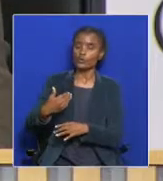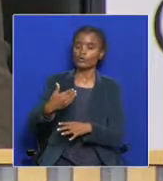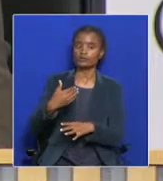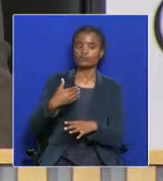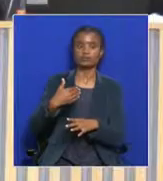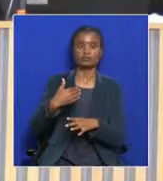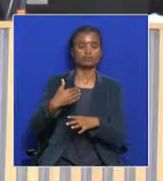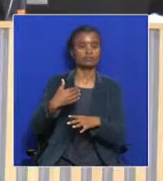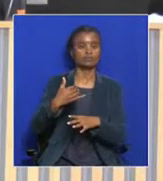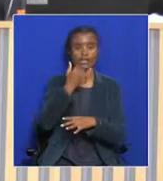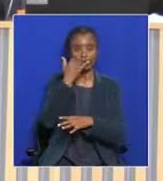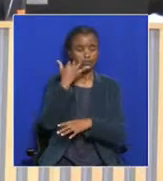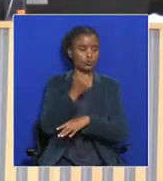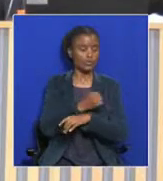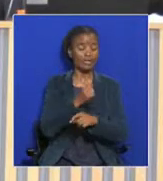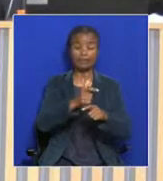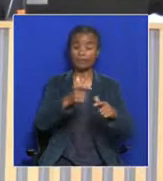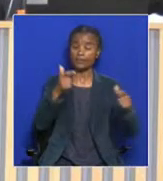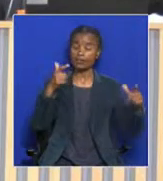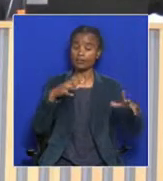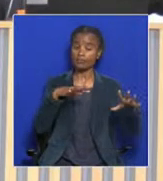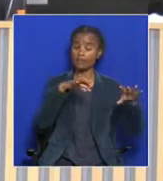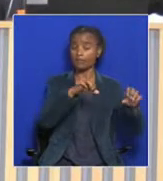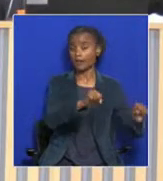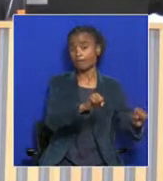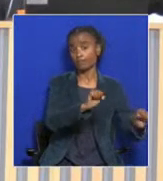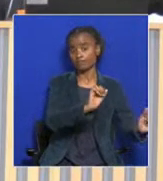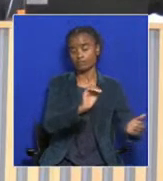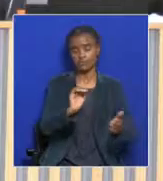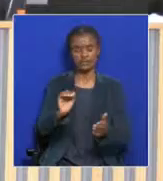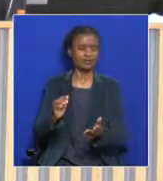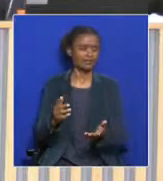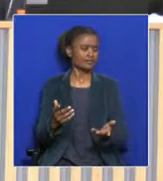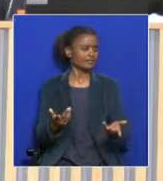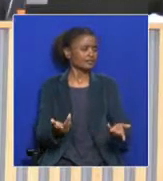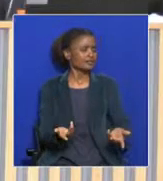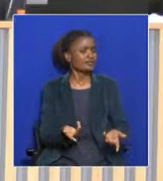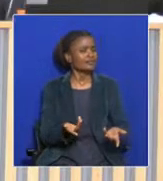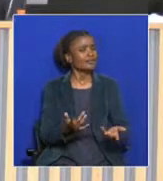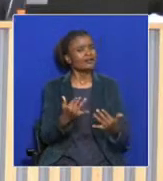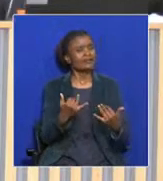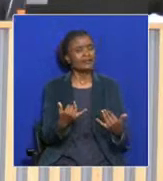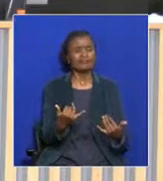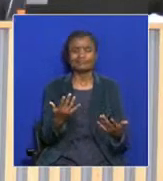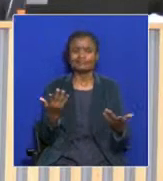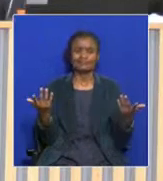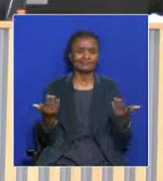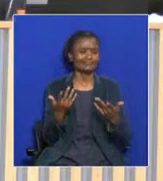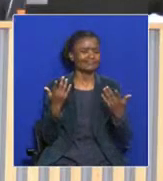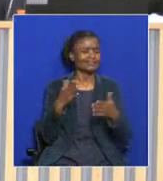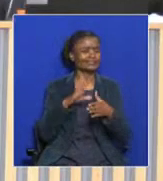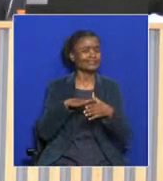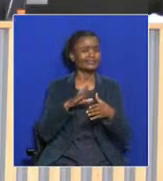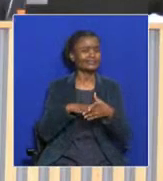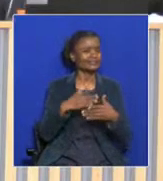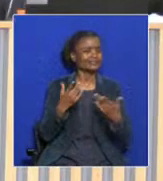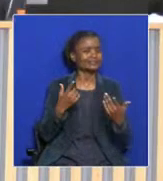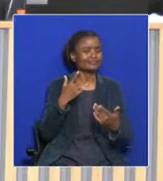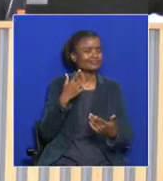Just where's the logic in that? Where is the logic in that? Because